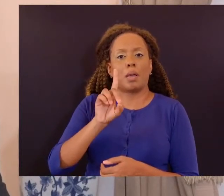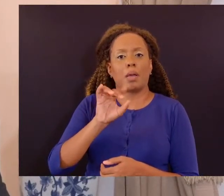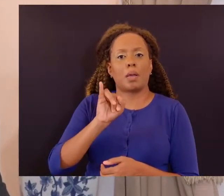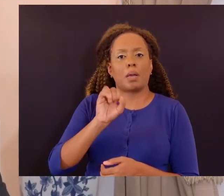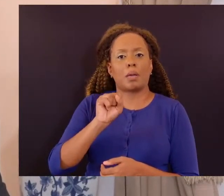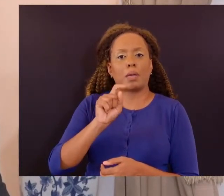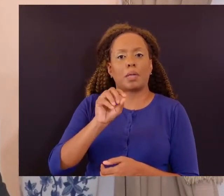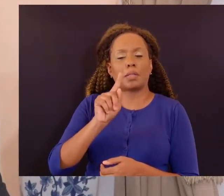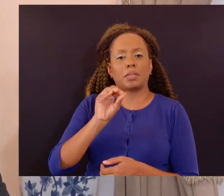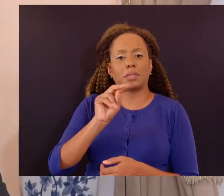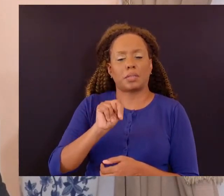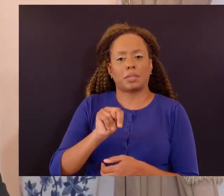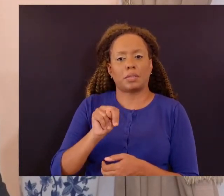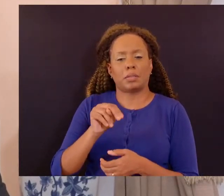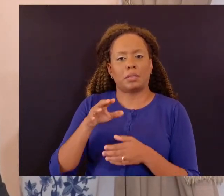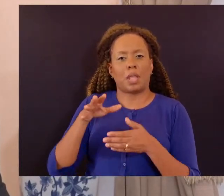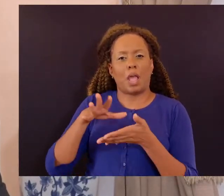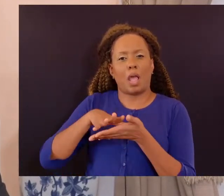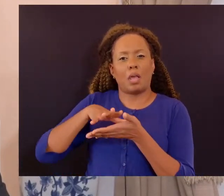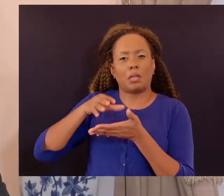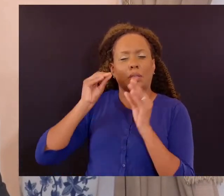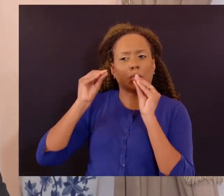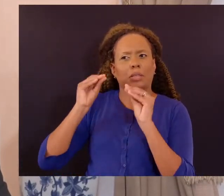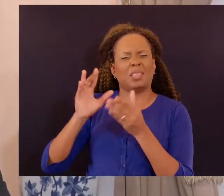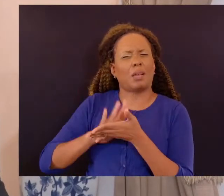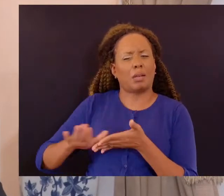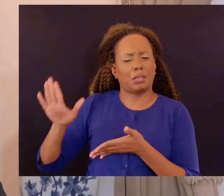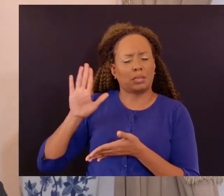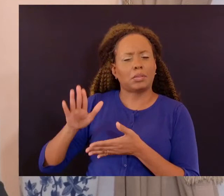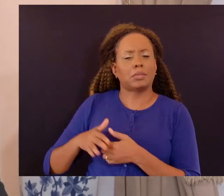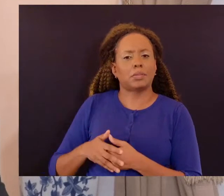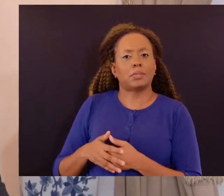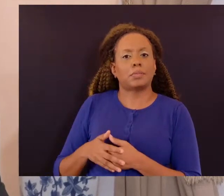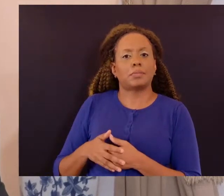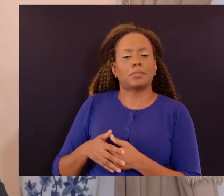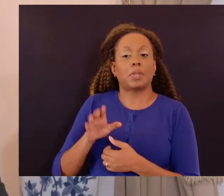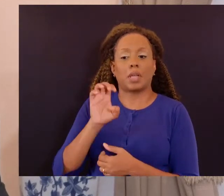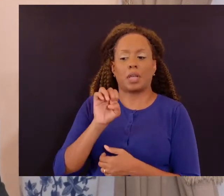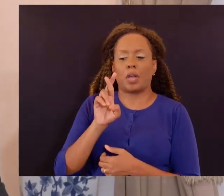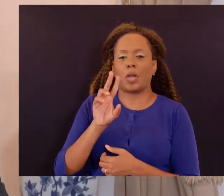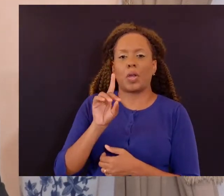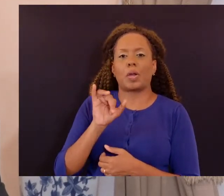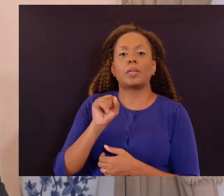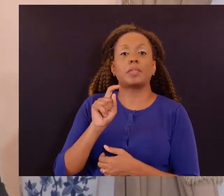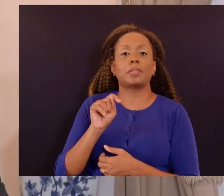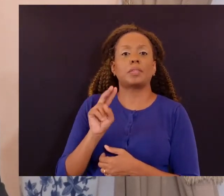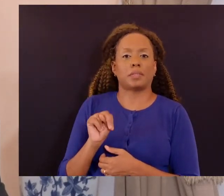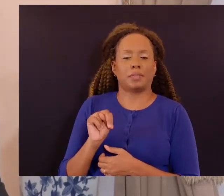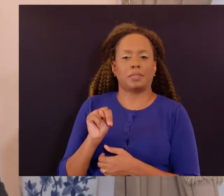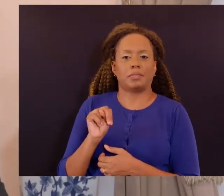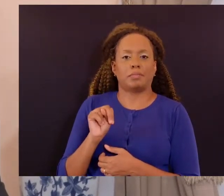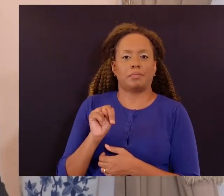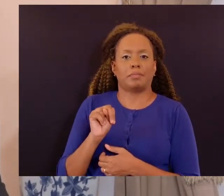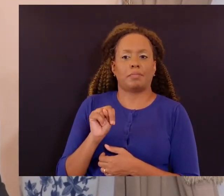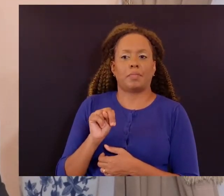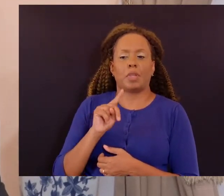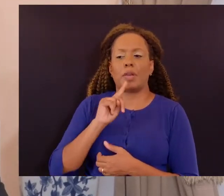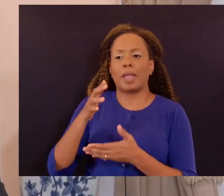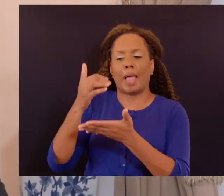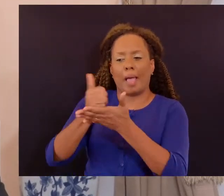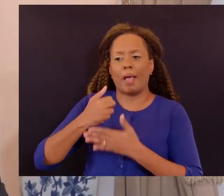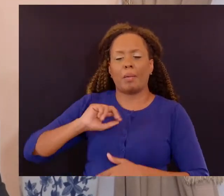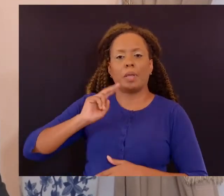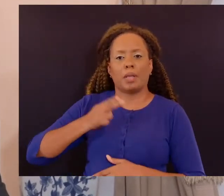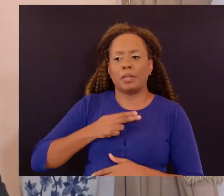in ensuring that no child is actually left behind when it makes the transition, and certainly even with the ones who are already in the schools who